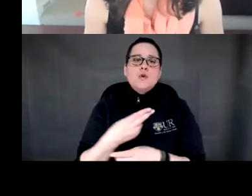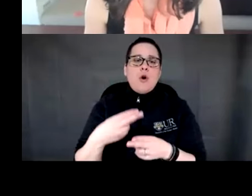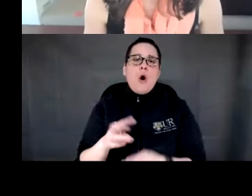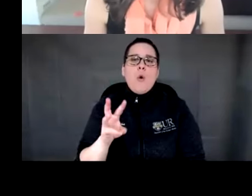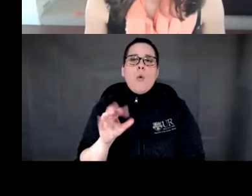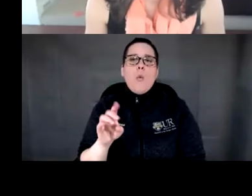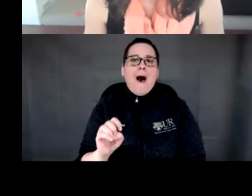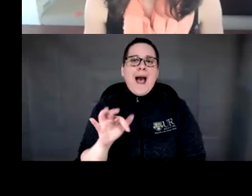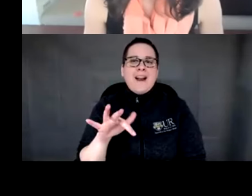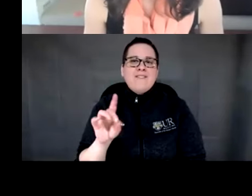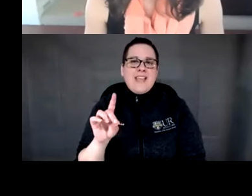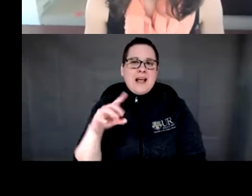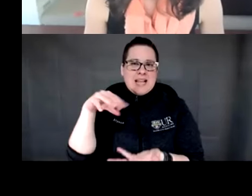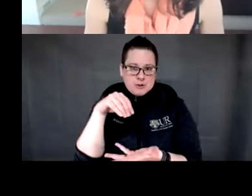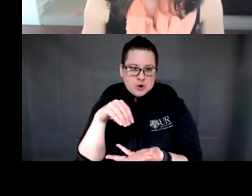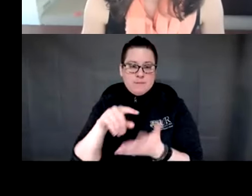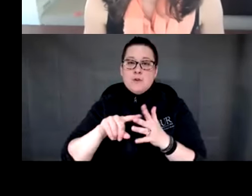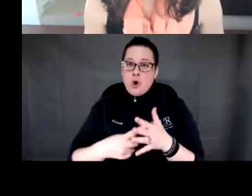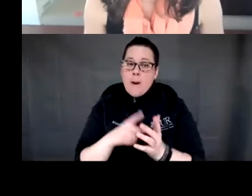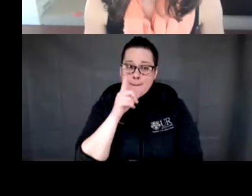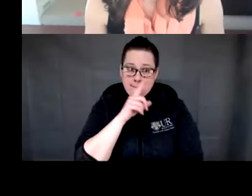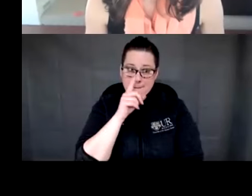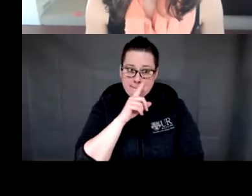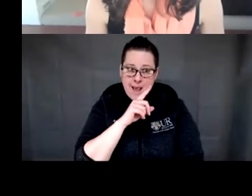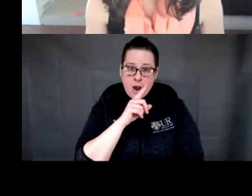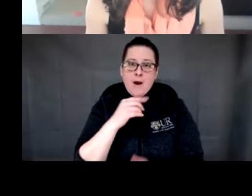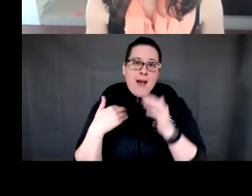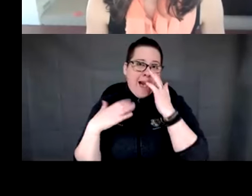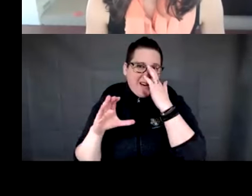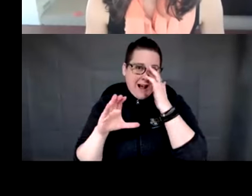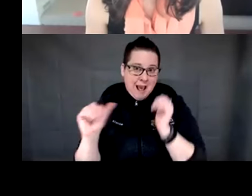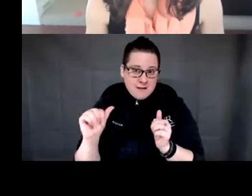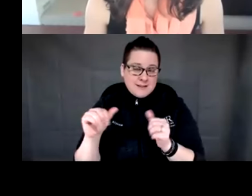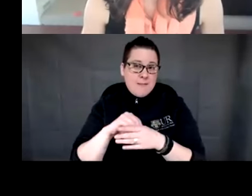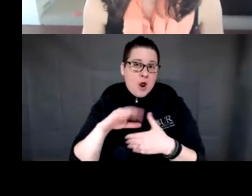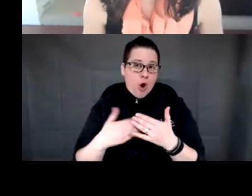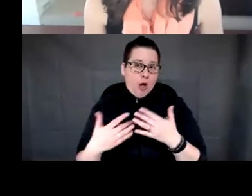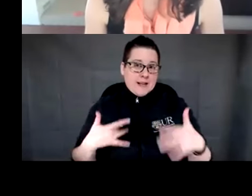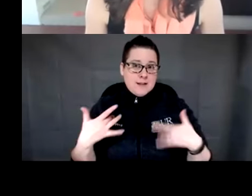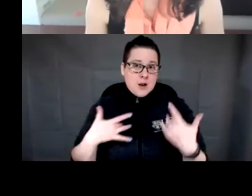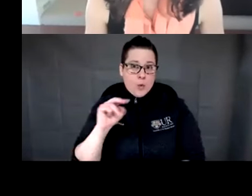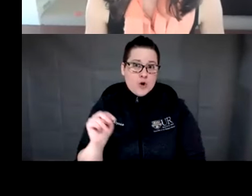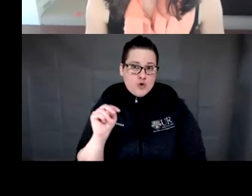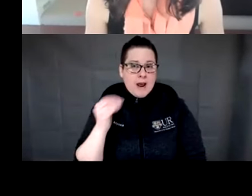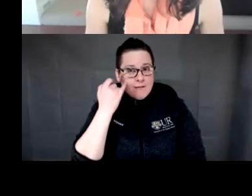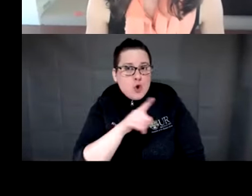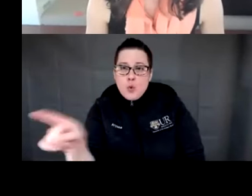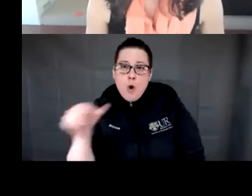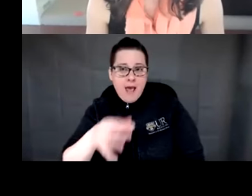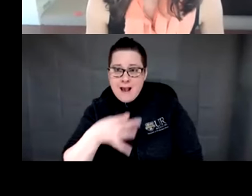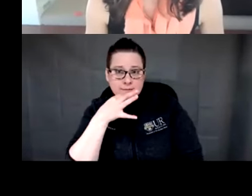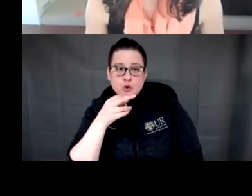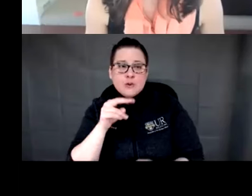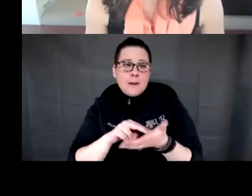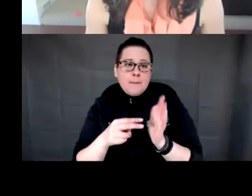field imaging. So we start with a mouse that is expressing calcium in all excitatory neurons. So for those of you who are not experts, that means